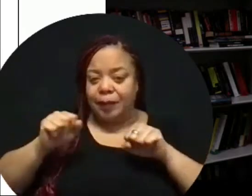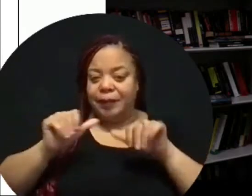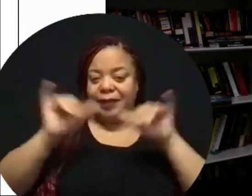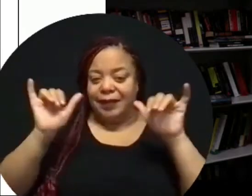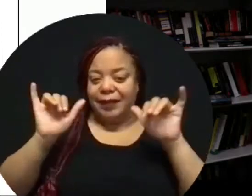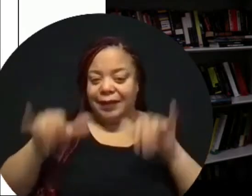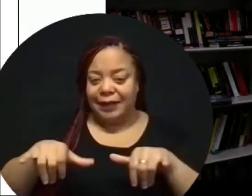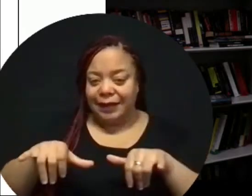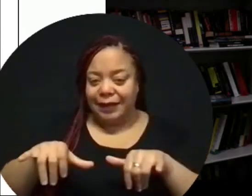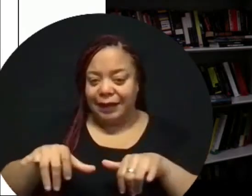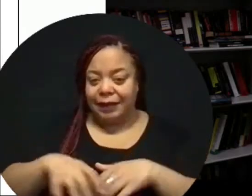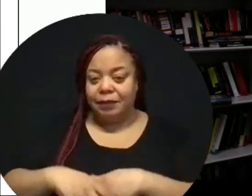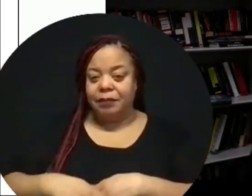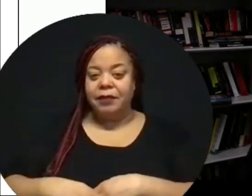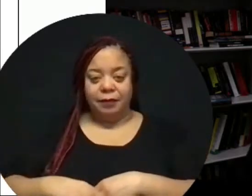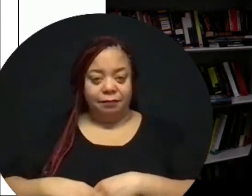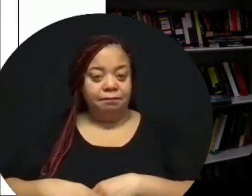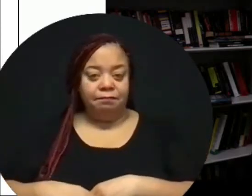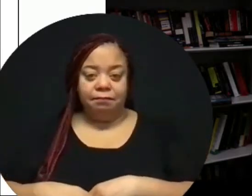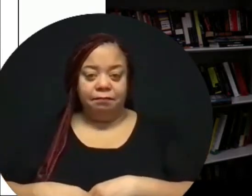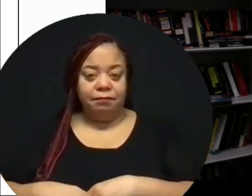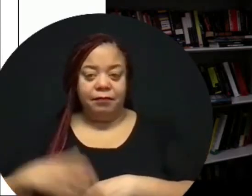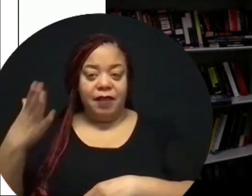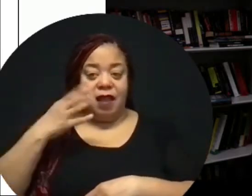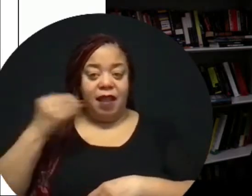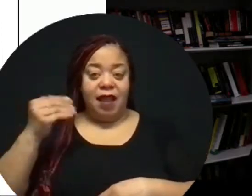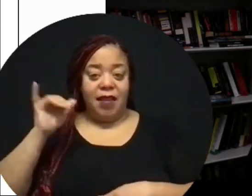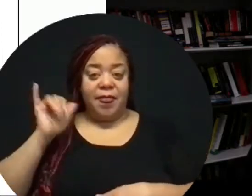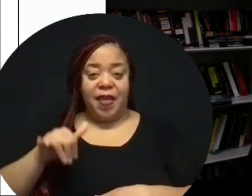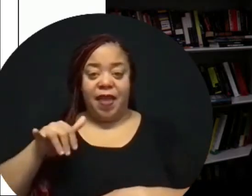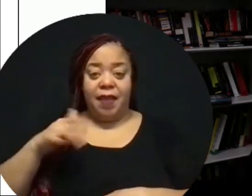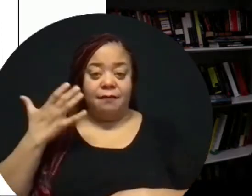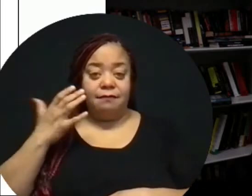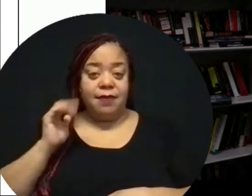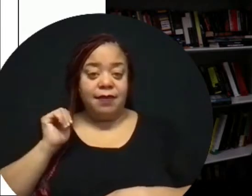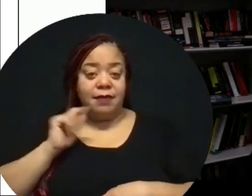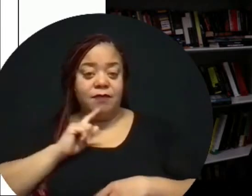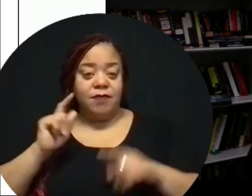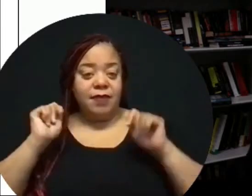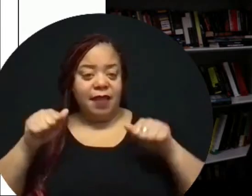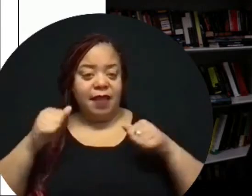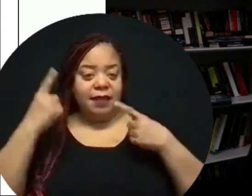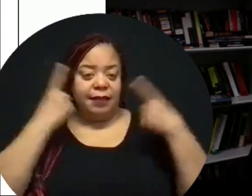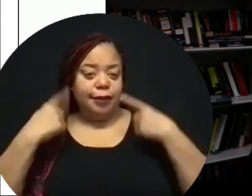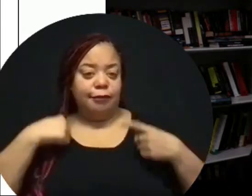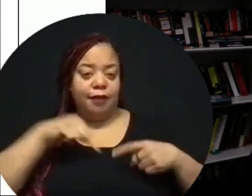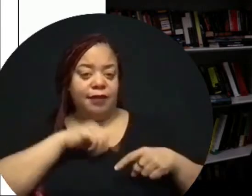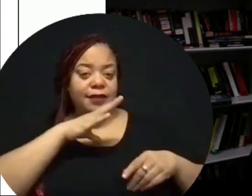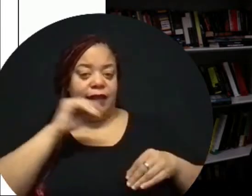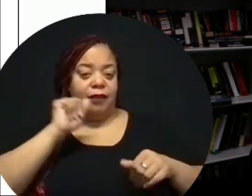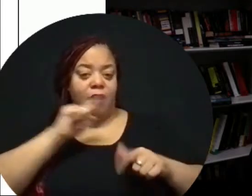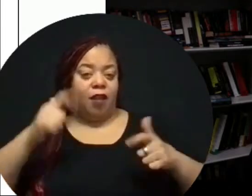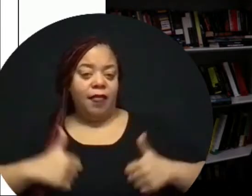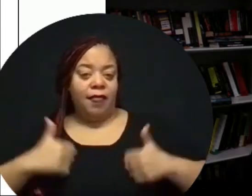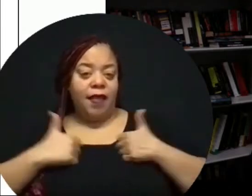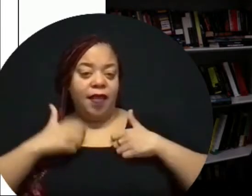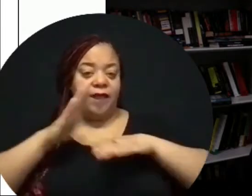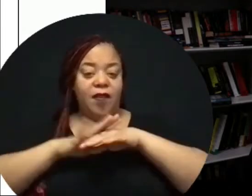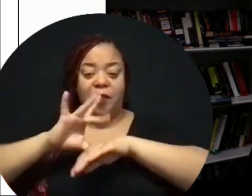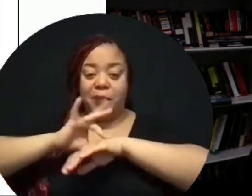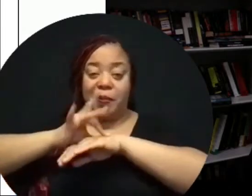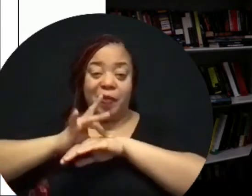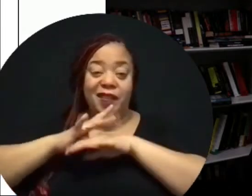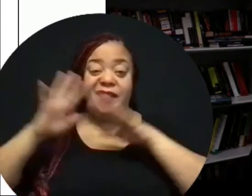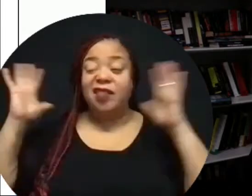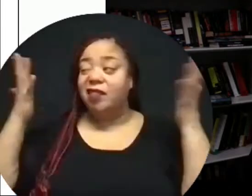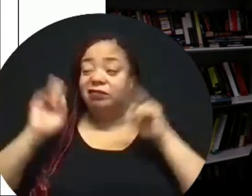again, I want to underscore decolonization is not a metaphor. That means indigenous sovereignties. That means the return of